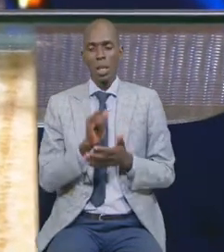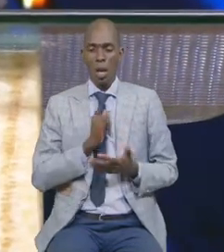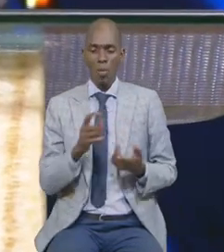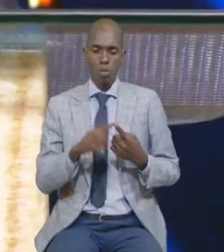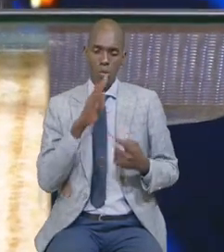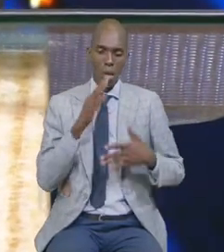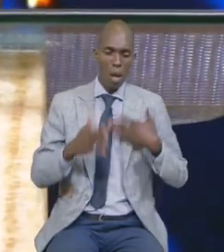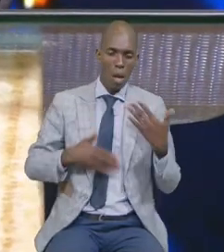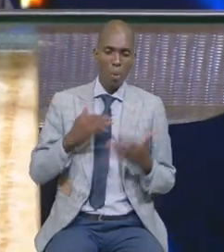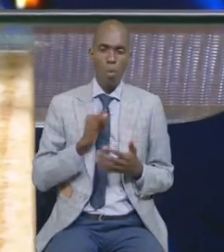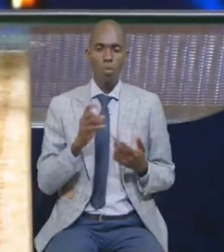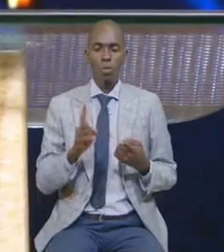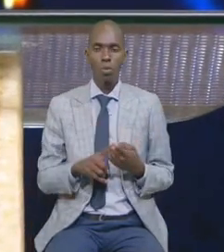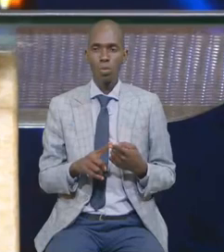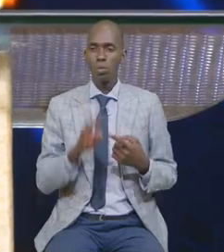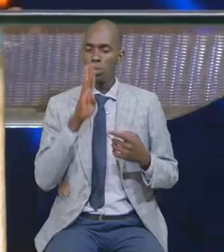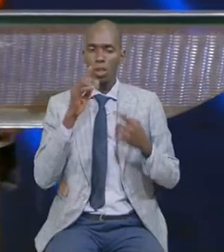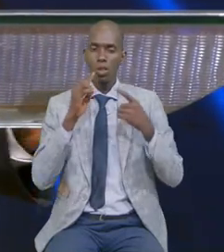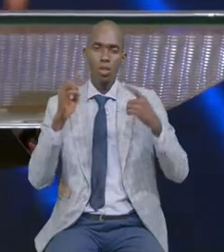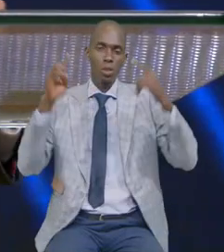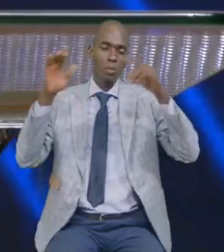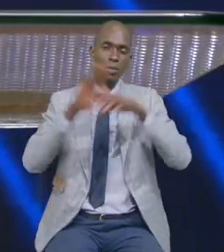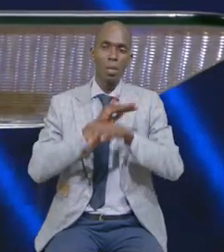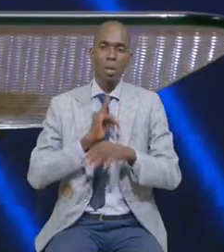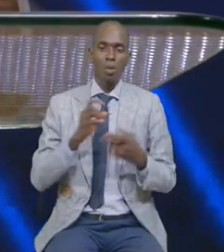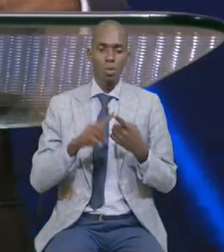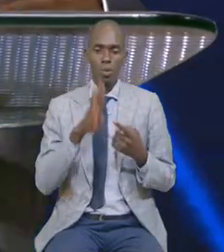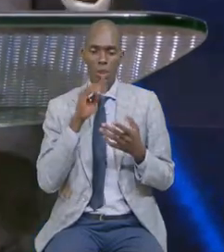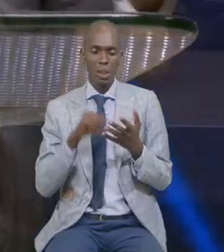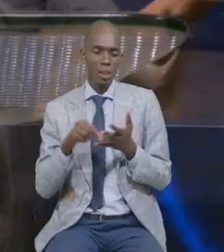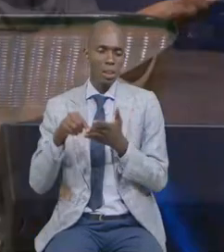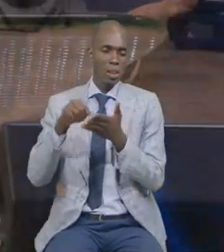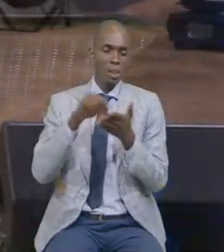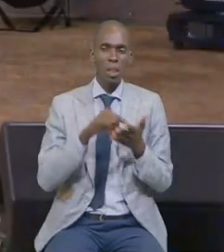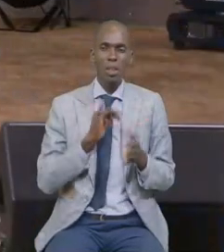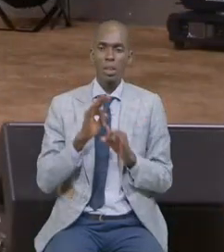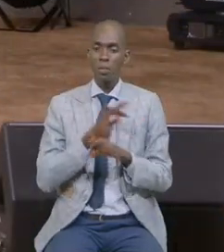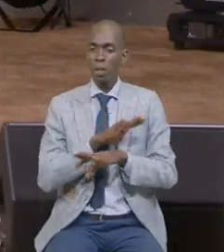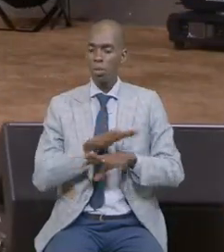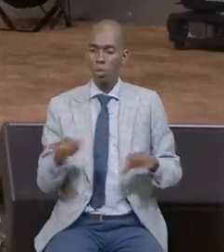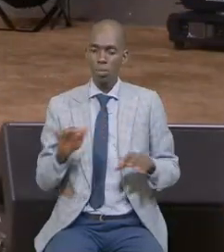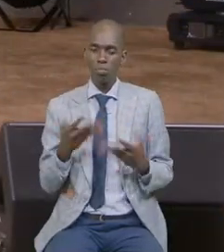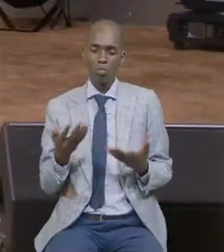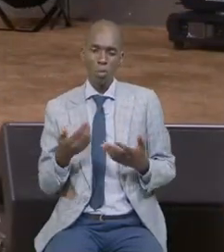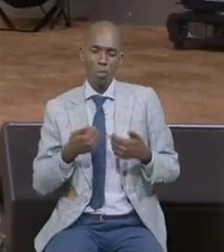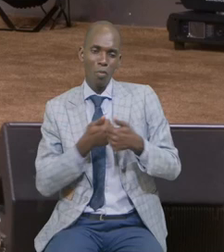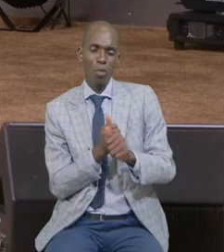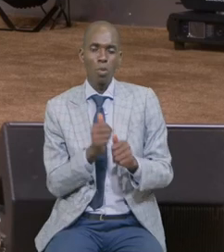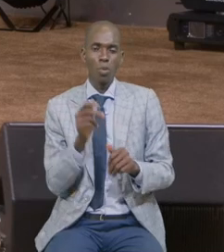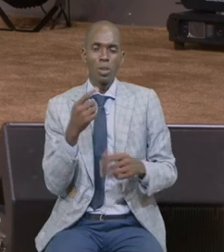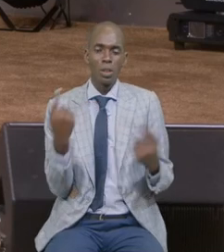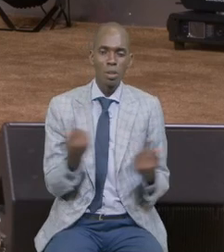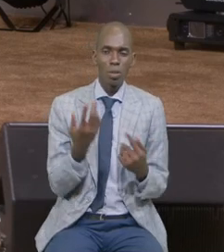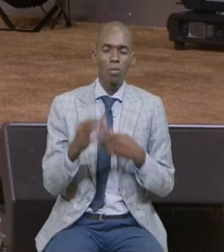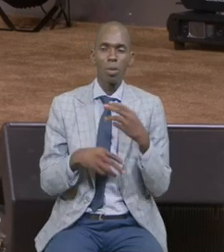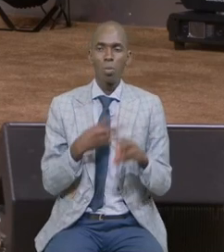to be joyful. I want to be successful. I want to be this. And if I don't compromise with them, then I lose all